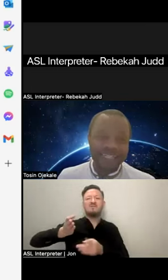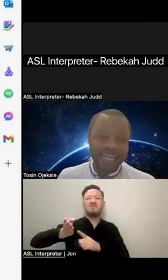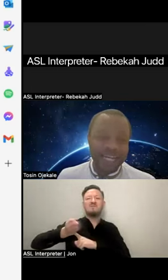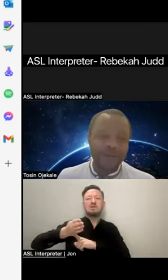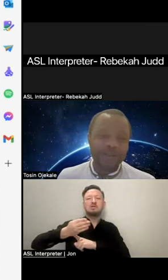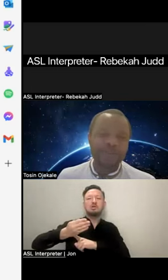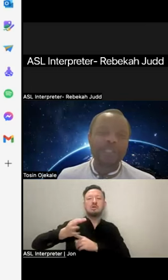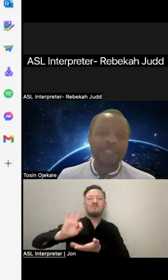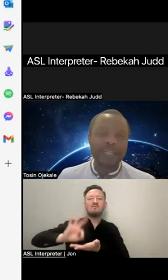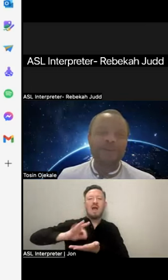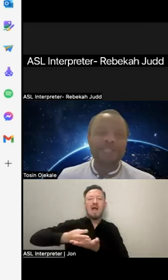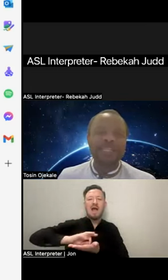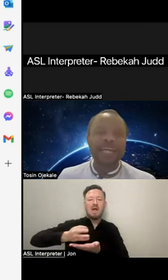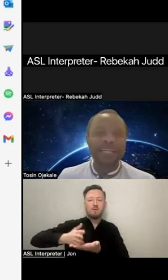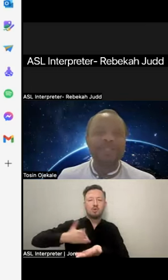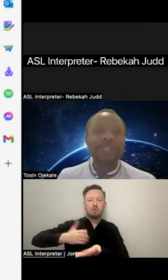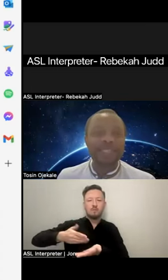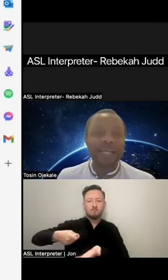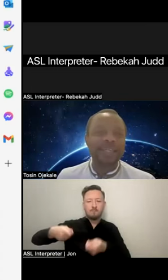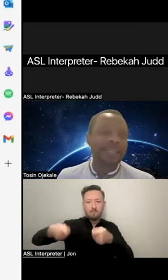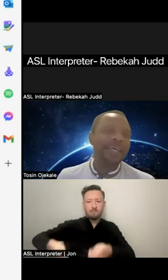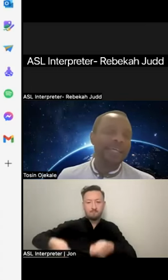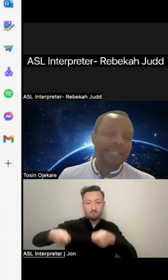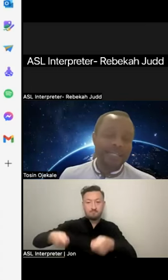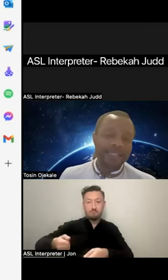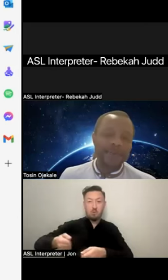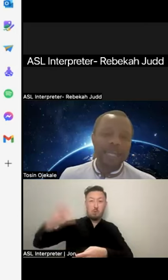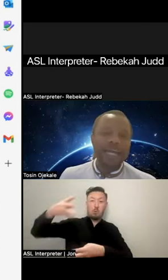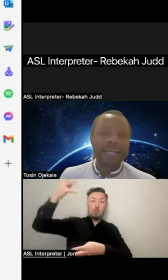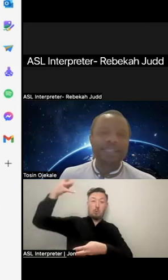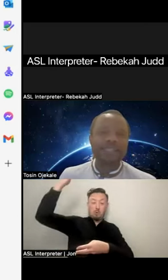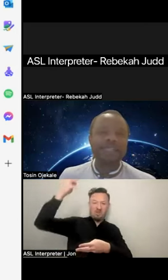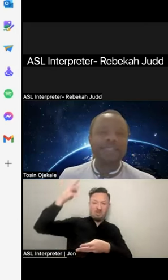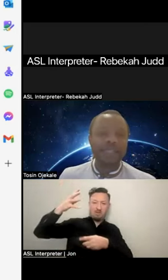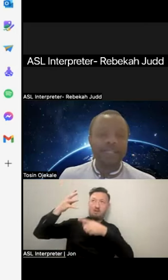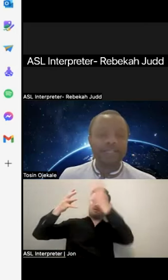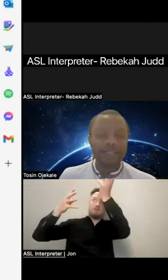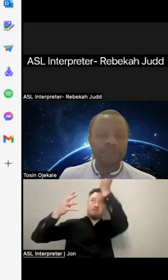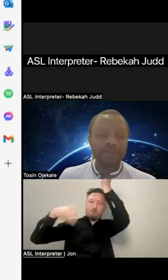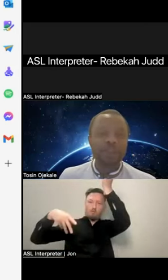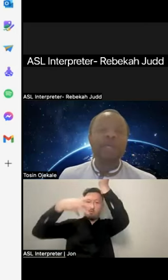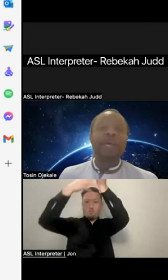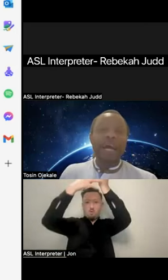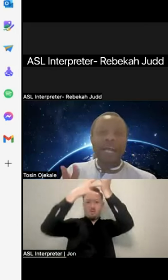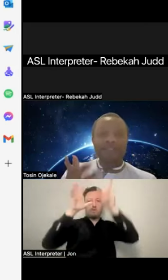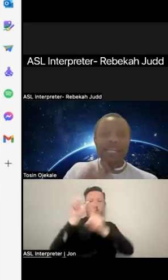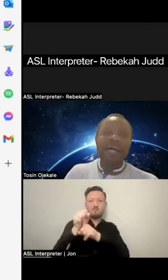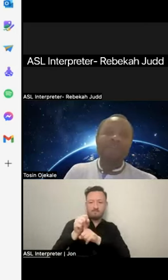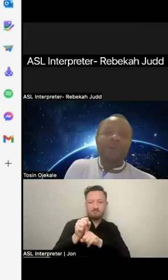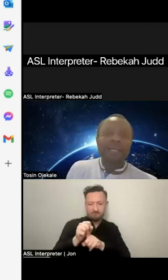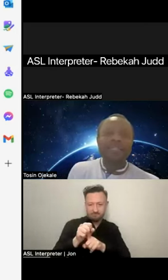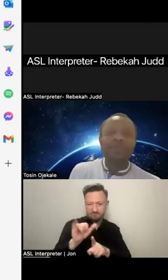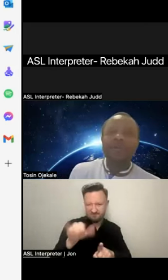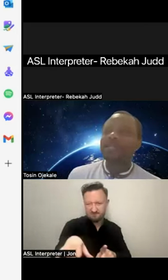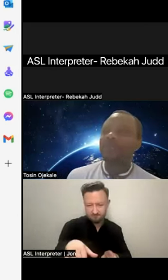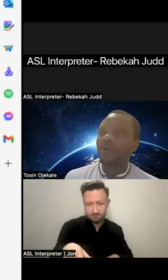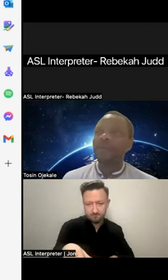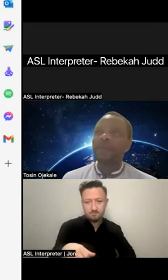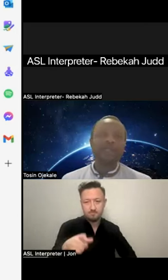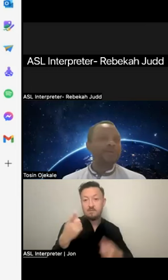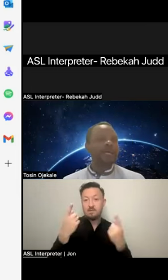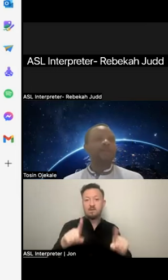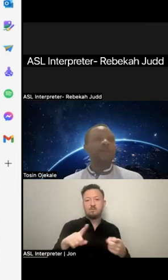like the analog smoke detector is likely to detect that, okay, at that stage, we should. I actually had one experience